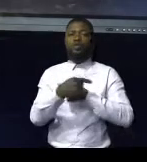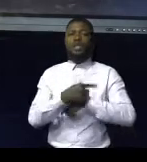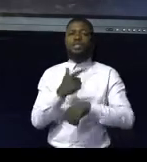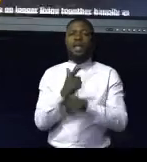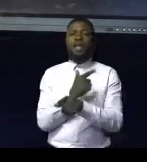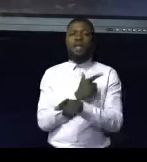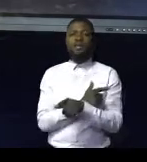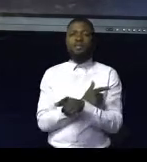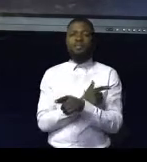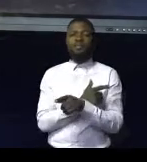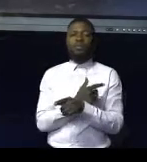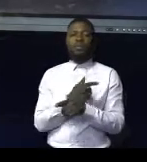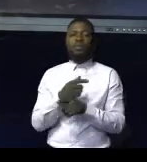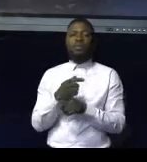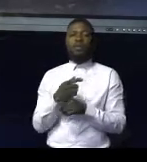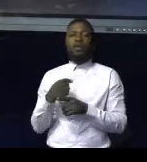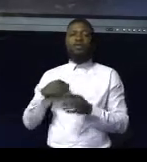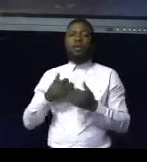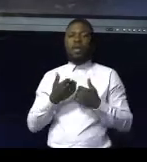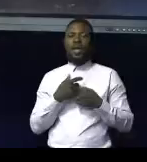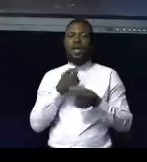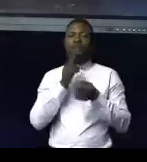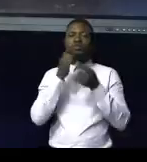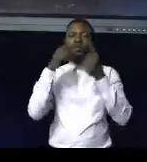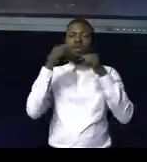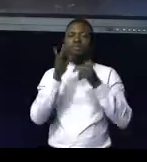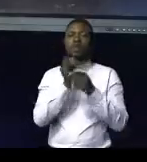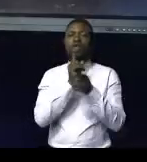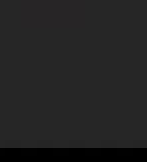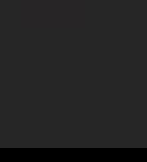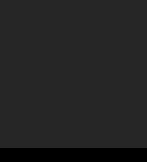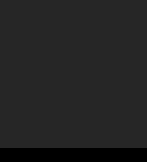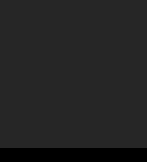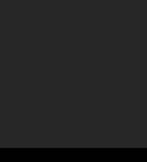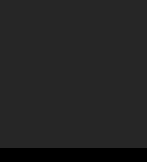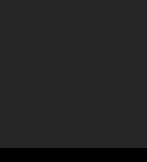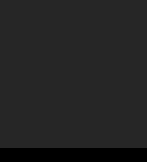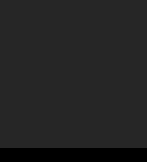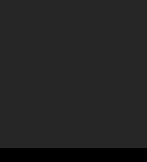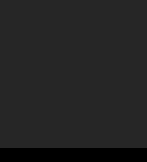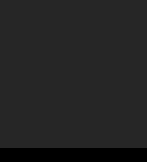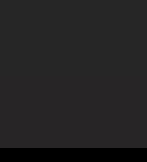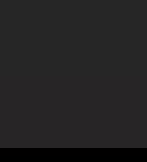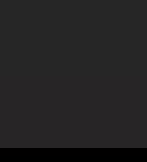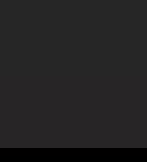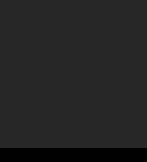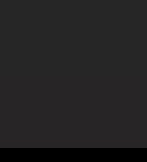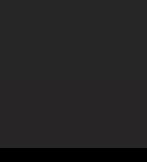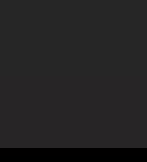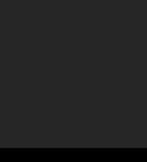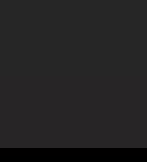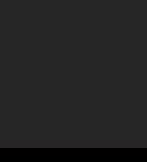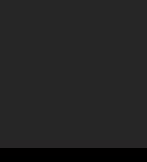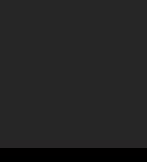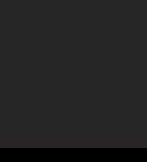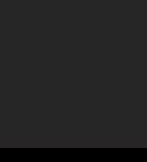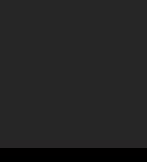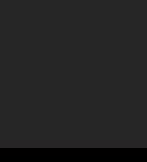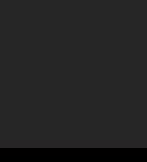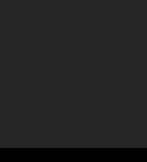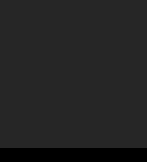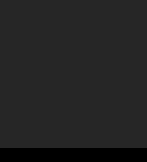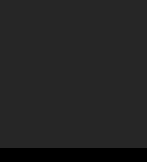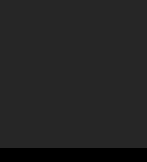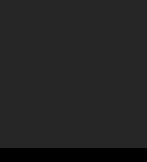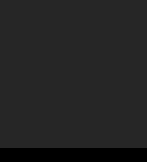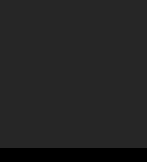today's lesson, I've successfully talked about marital failure, and you were told that marital failure